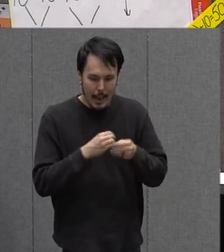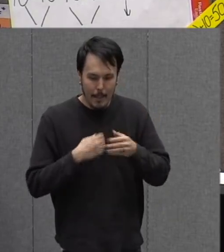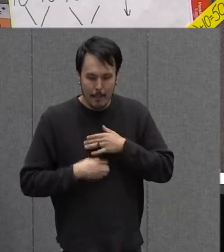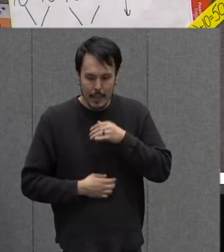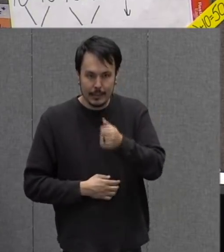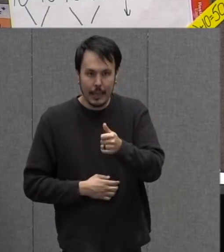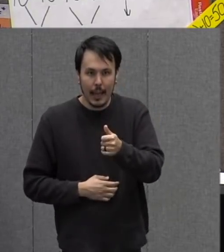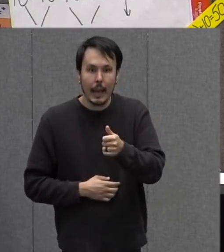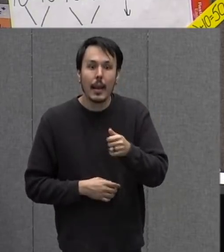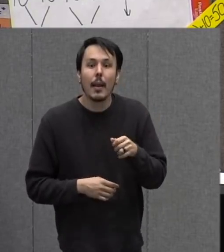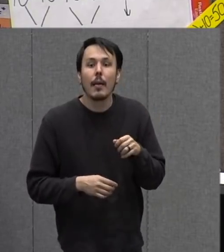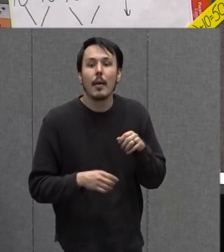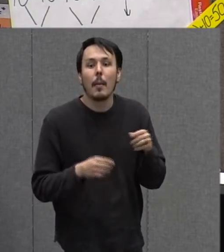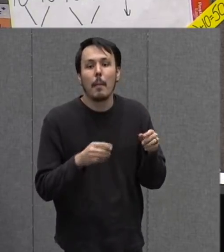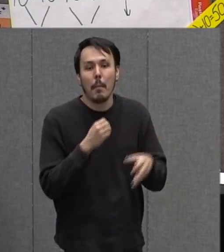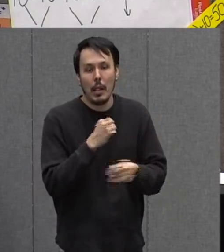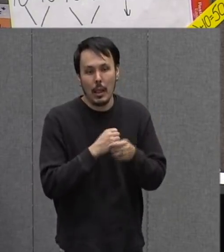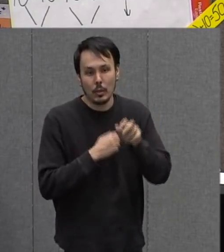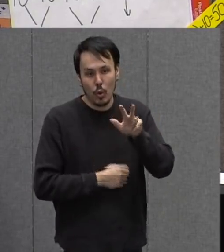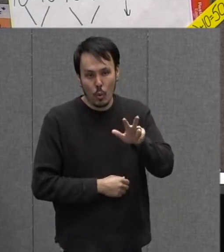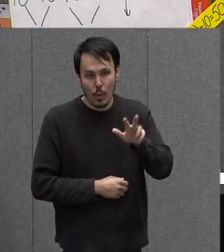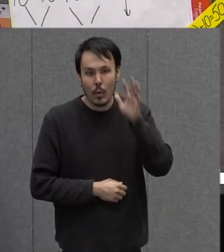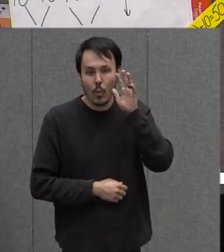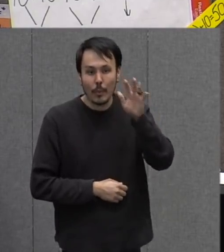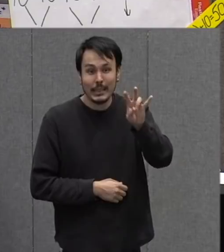4, plus 3 is 7, right?